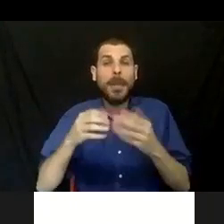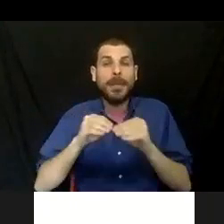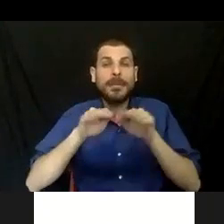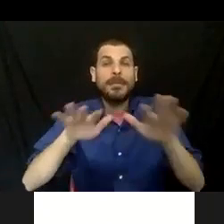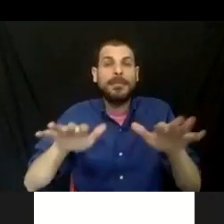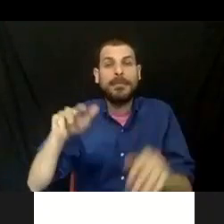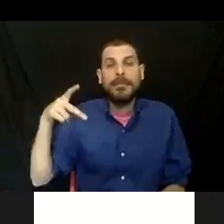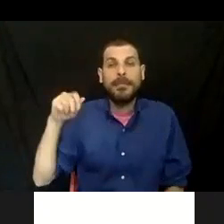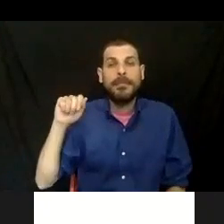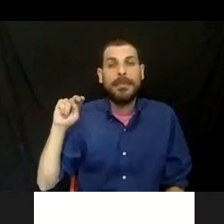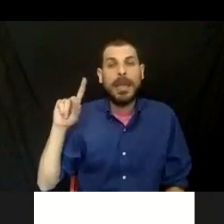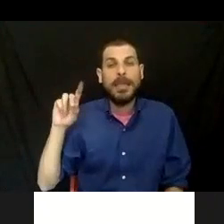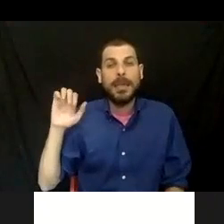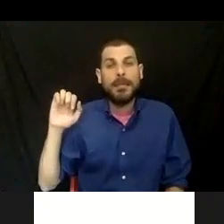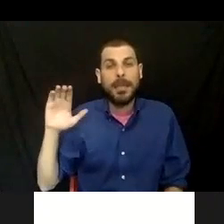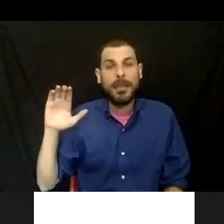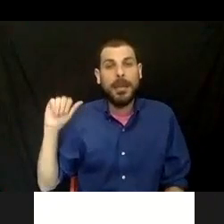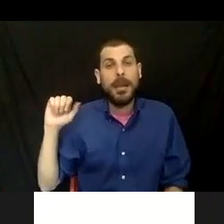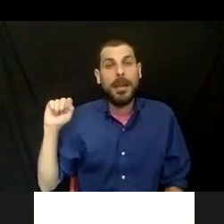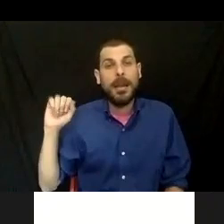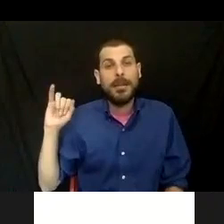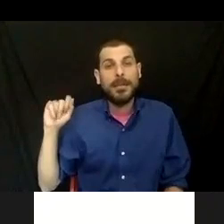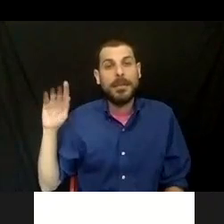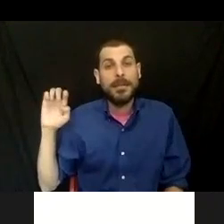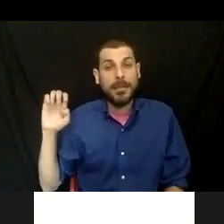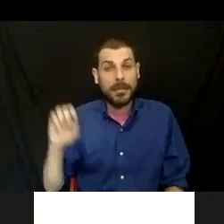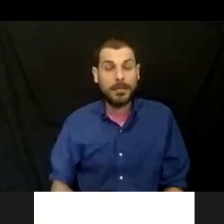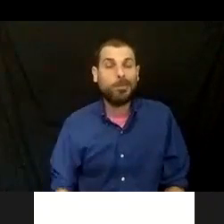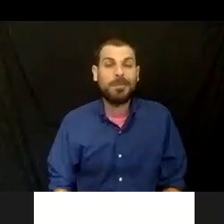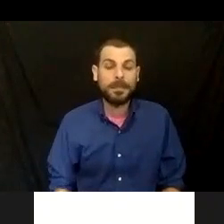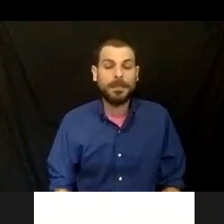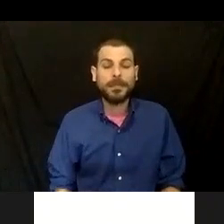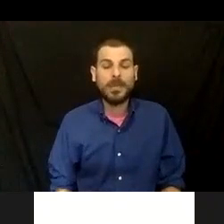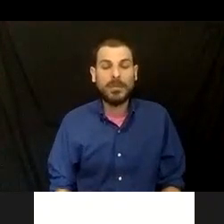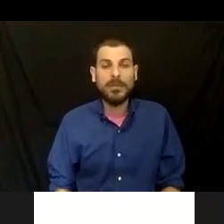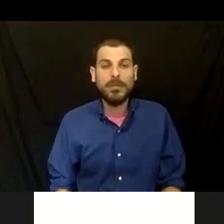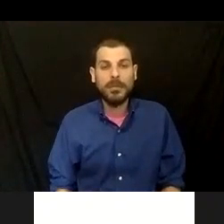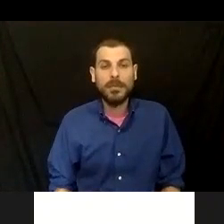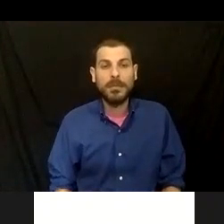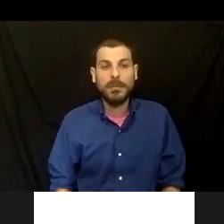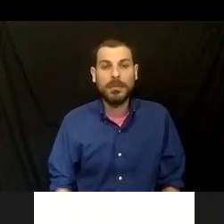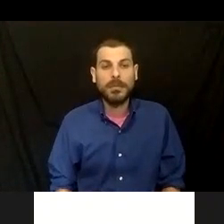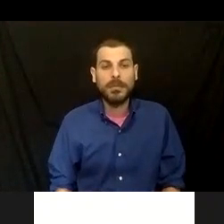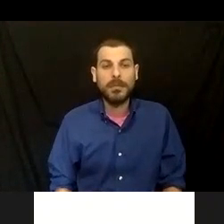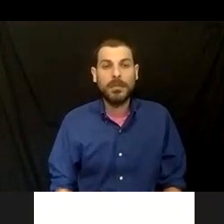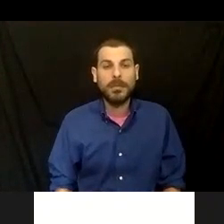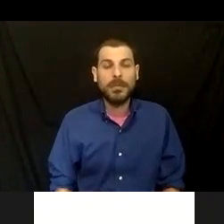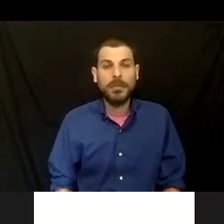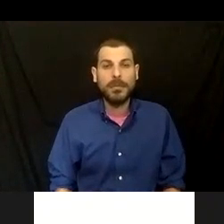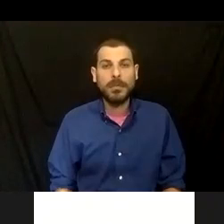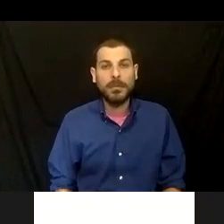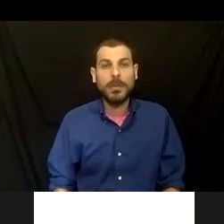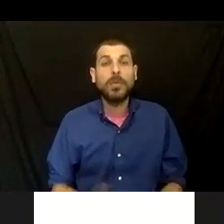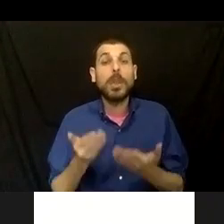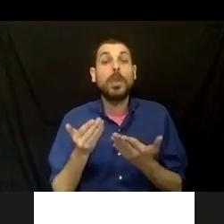assistance. So this is a new benefit that's meant for people who are out of work